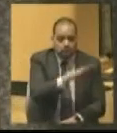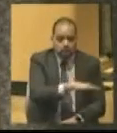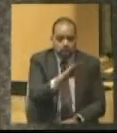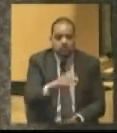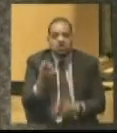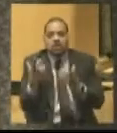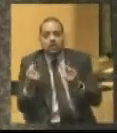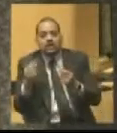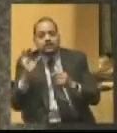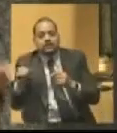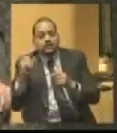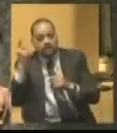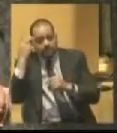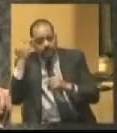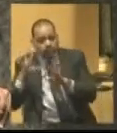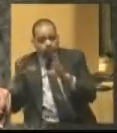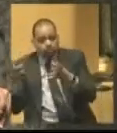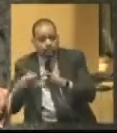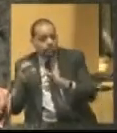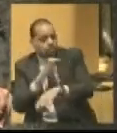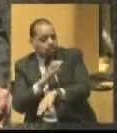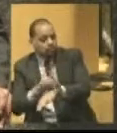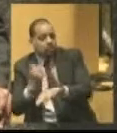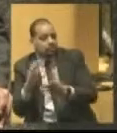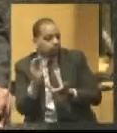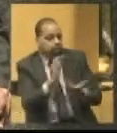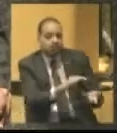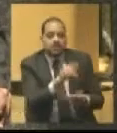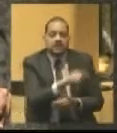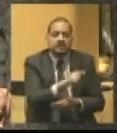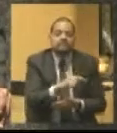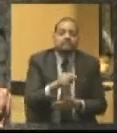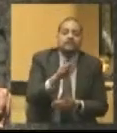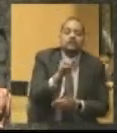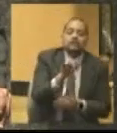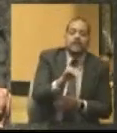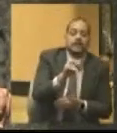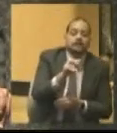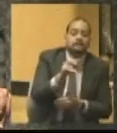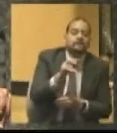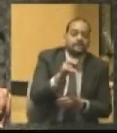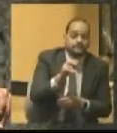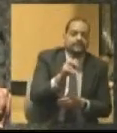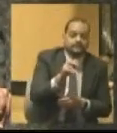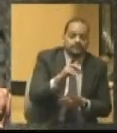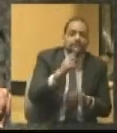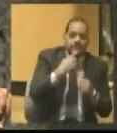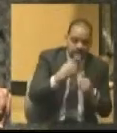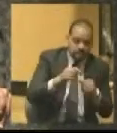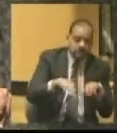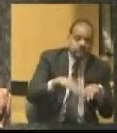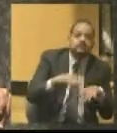of 1861. In his May 30th telegram to Butler, shortly after the cabinet meeting adjourned,